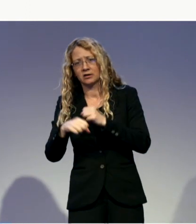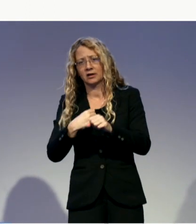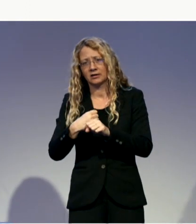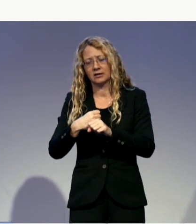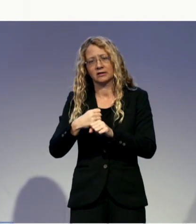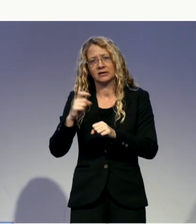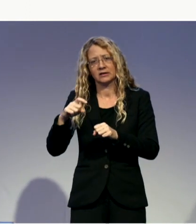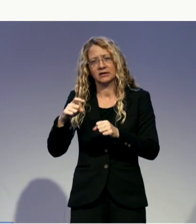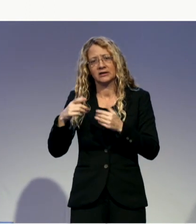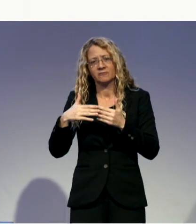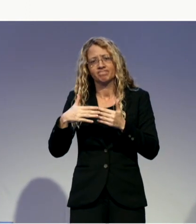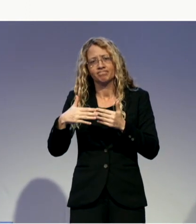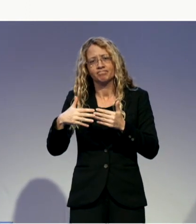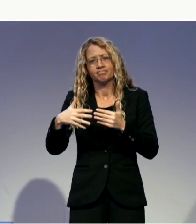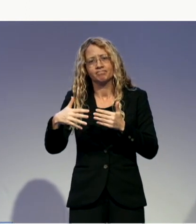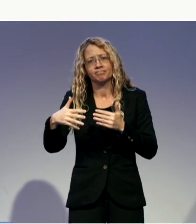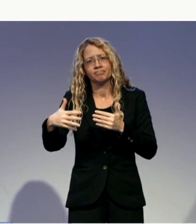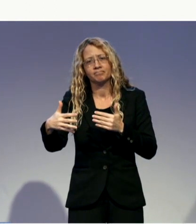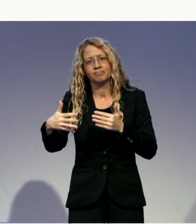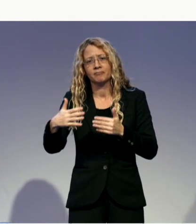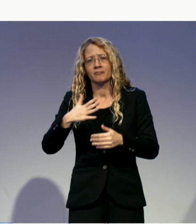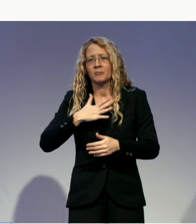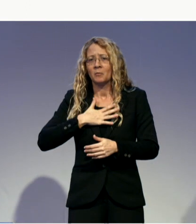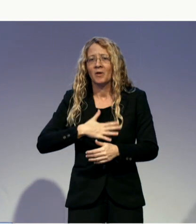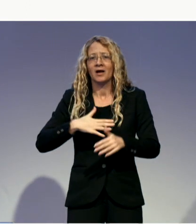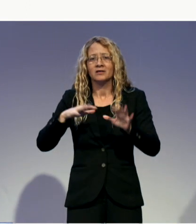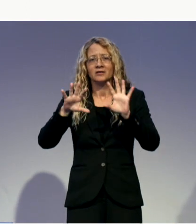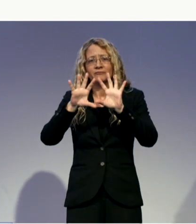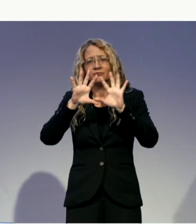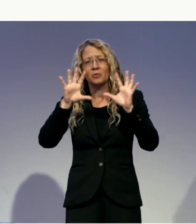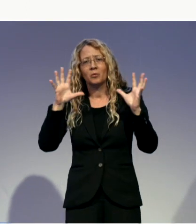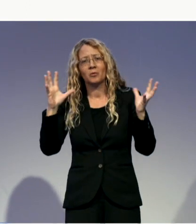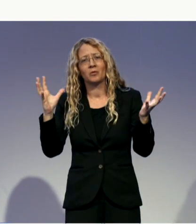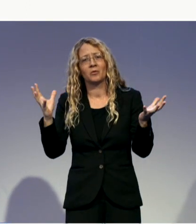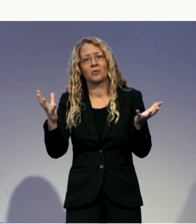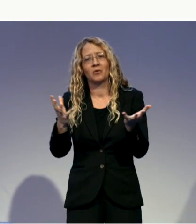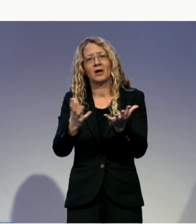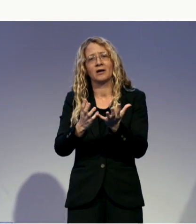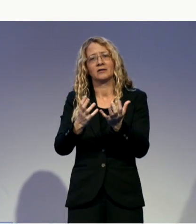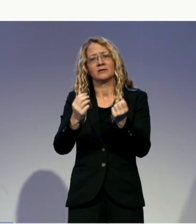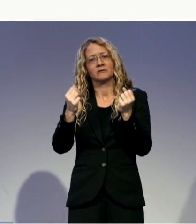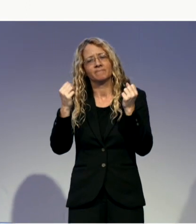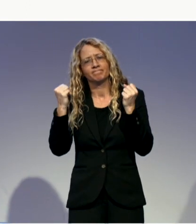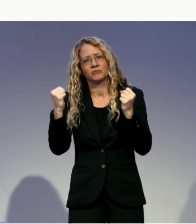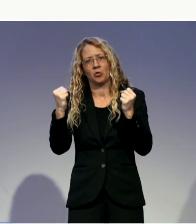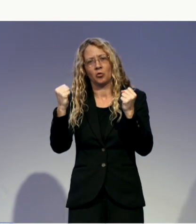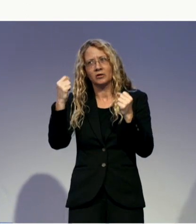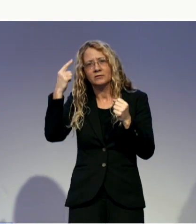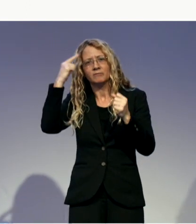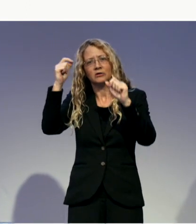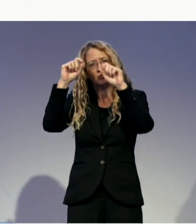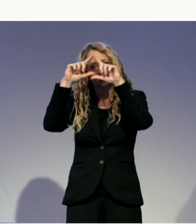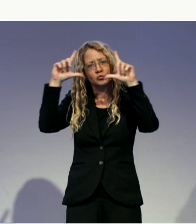agenda. And in Davos this year, we put it on the main stage, and we are challenging 500 companies